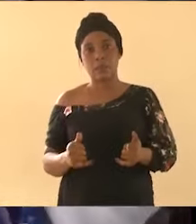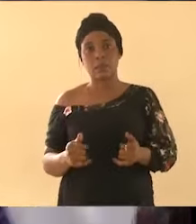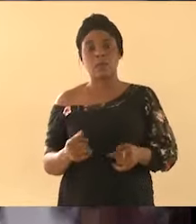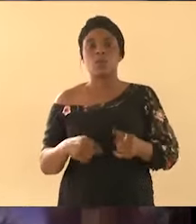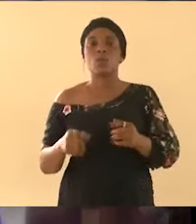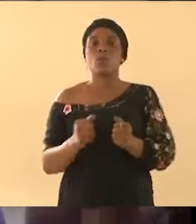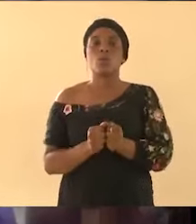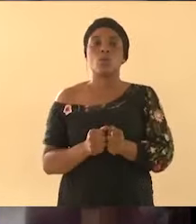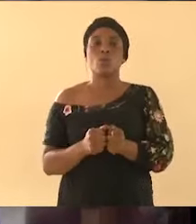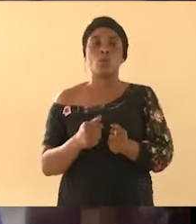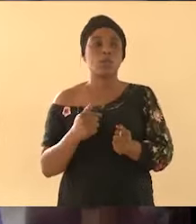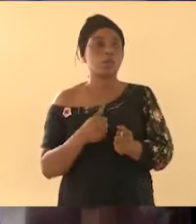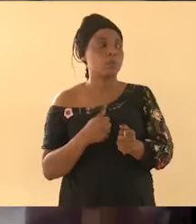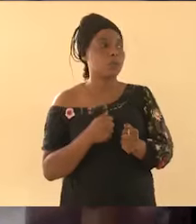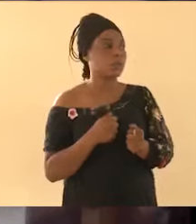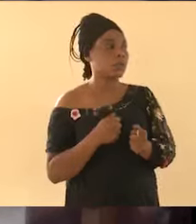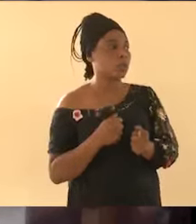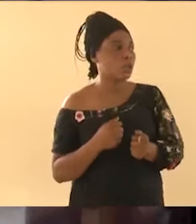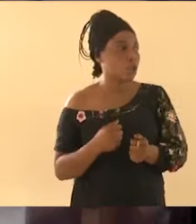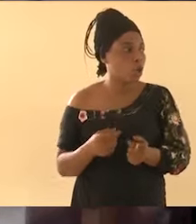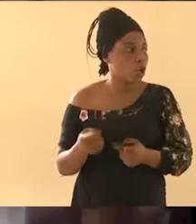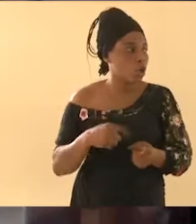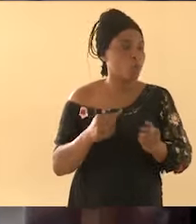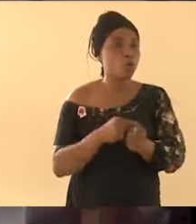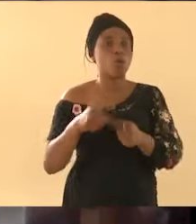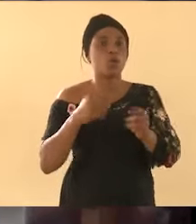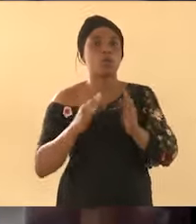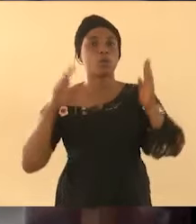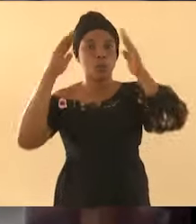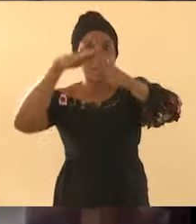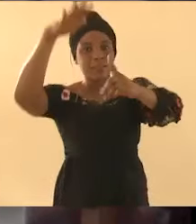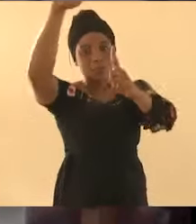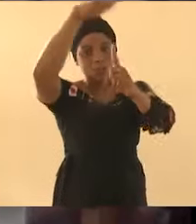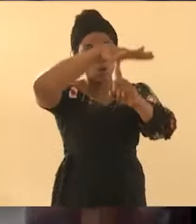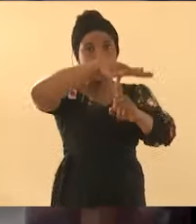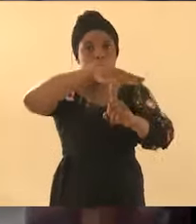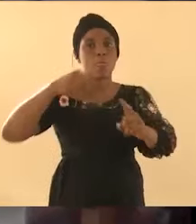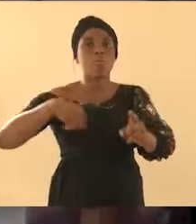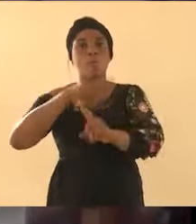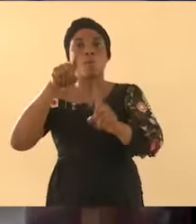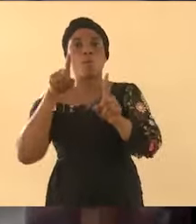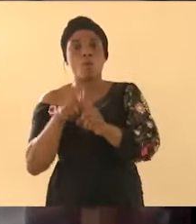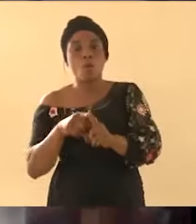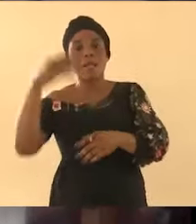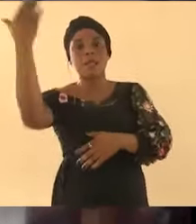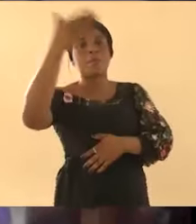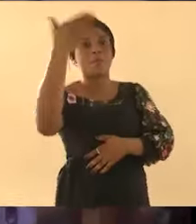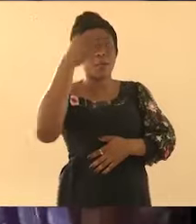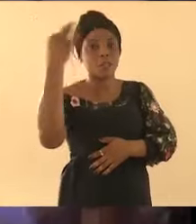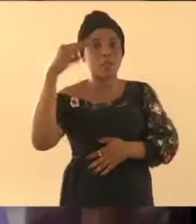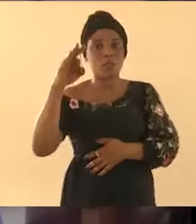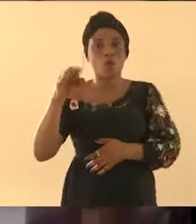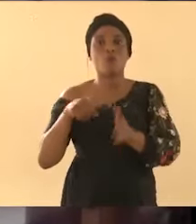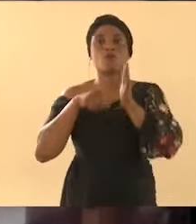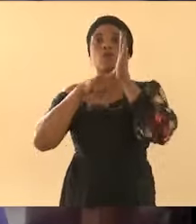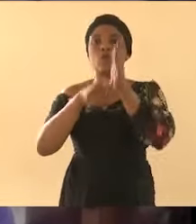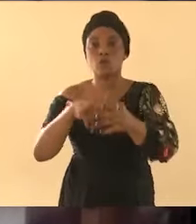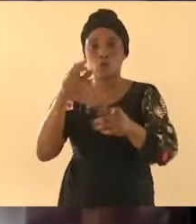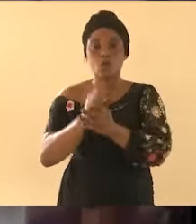Now, come go with me. Come go with me to the mountaintop where the